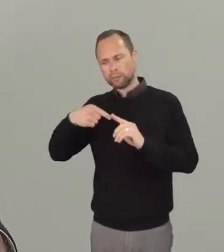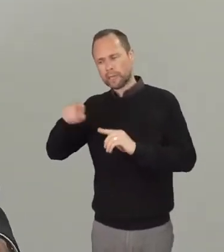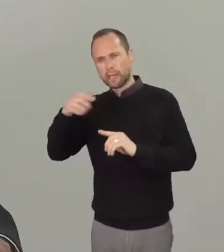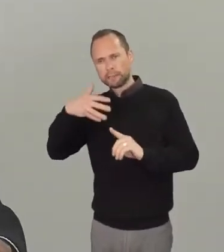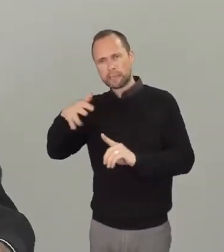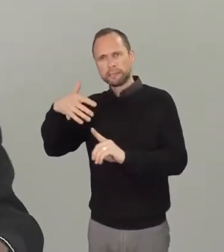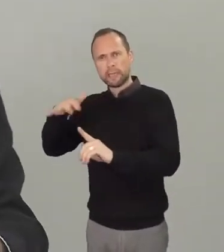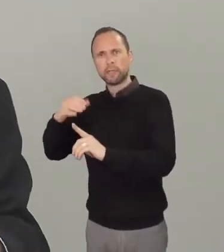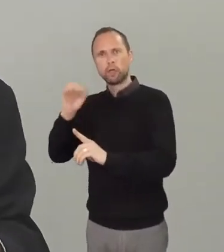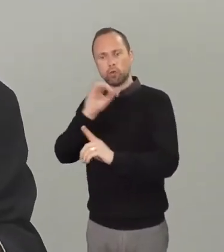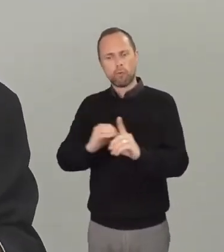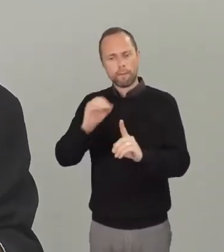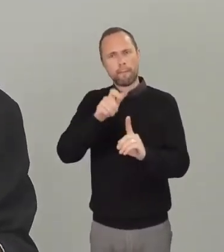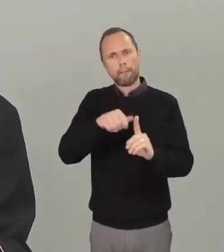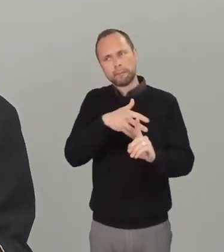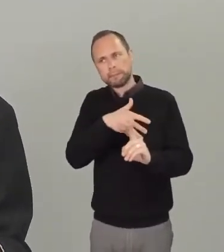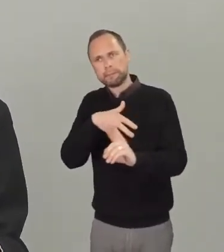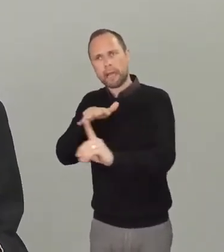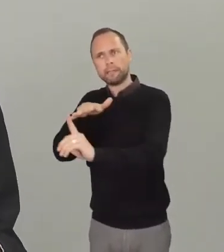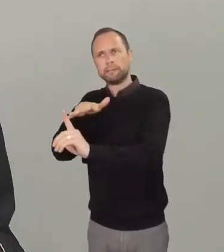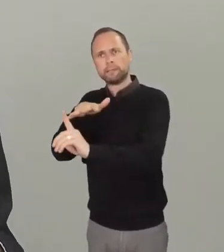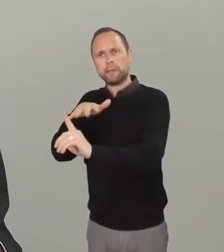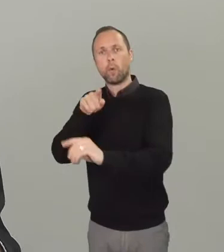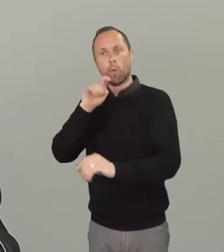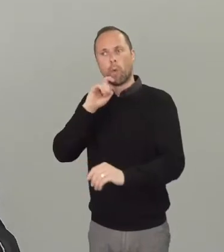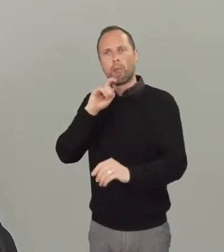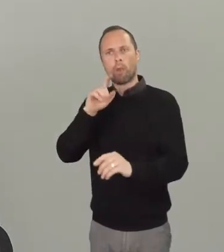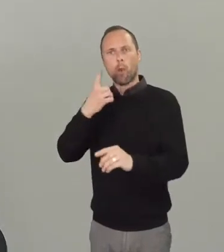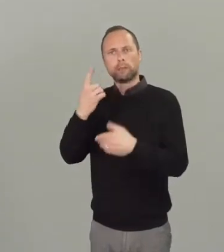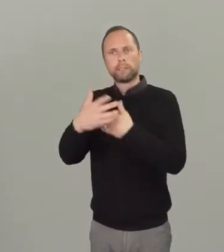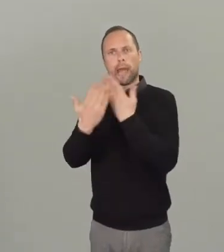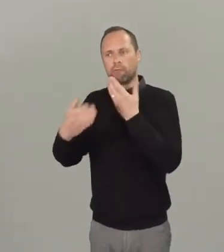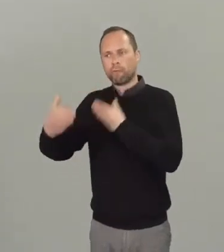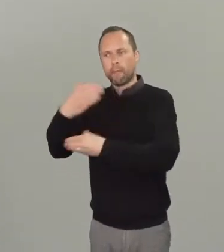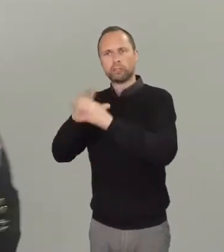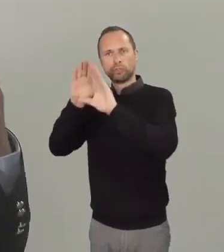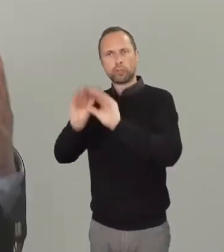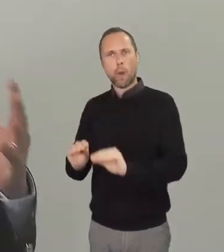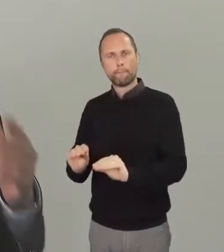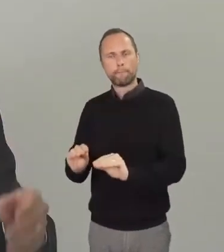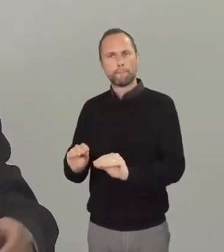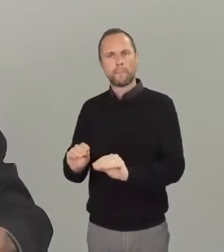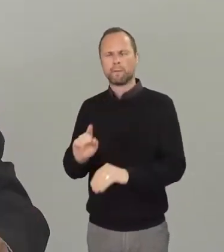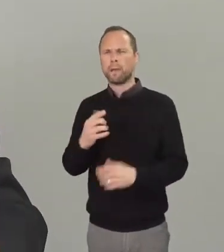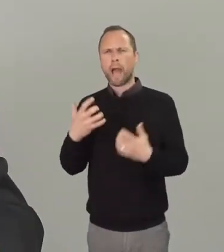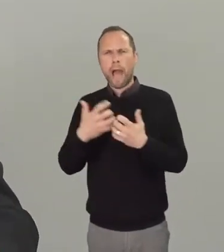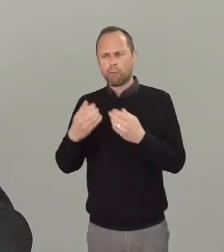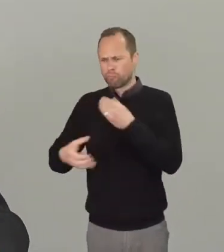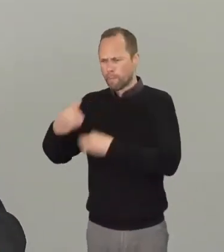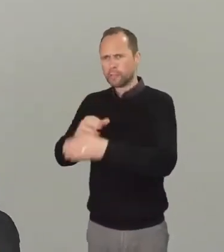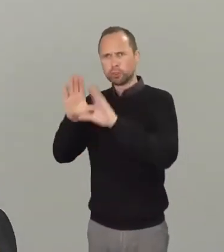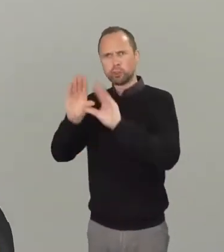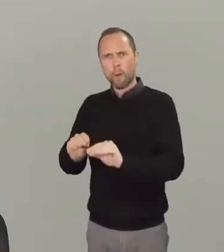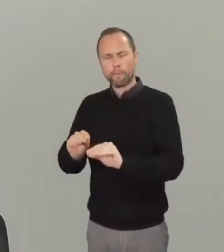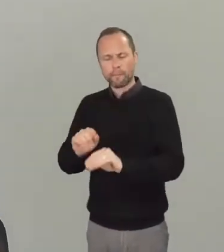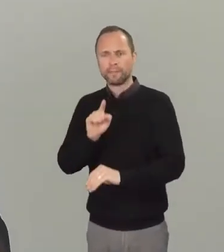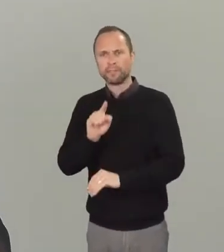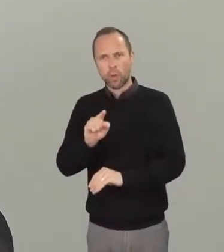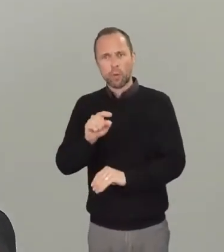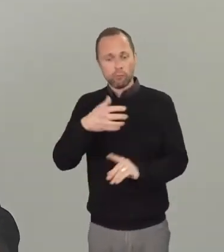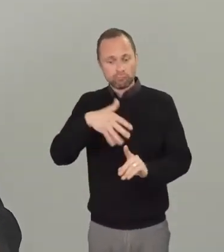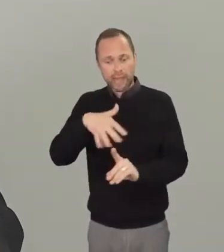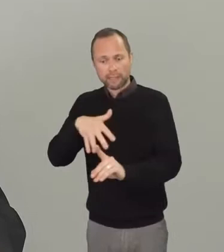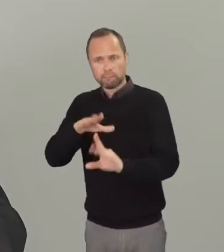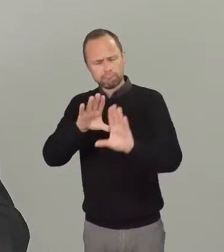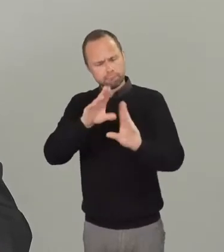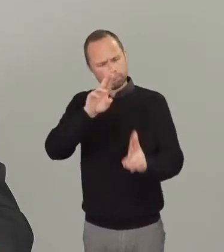sending Europeans would be superseded. And that's by raising up leaders in the local